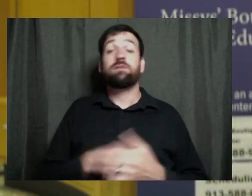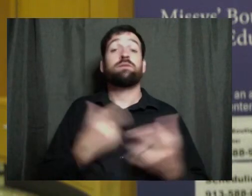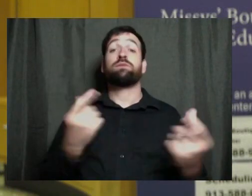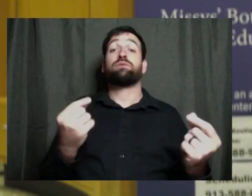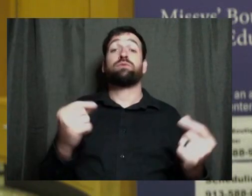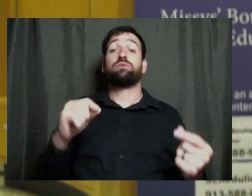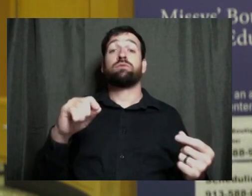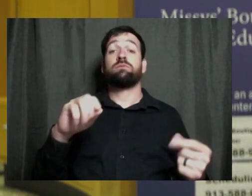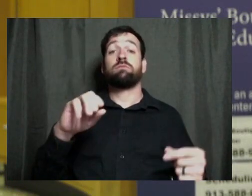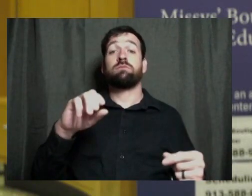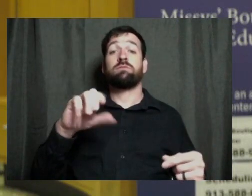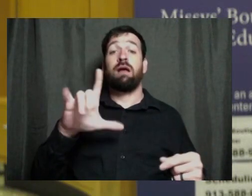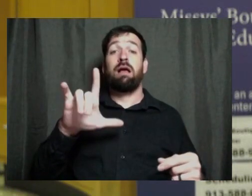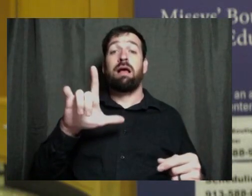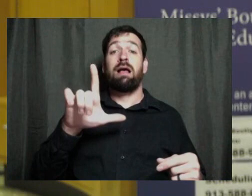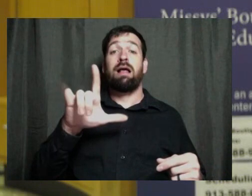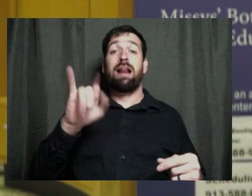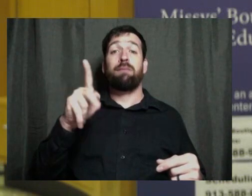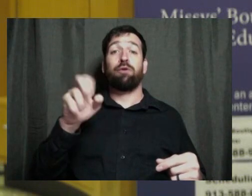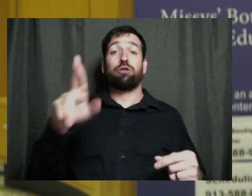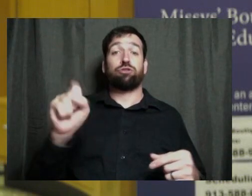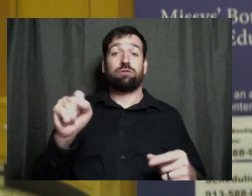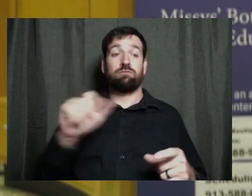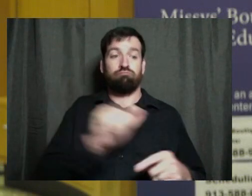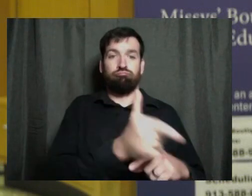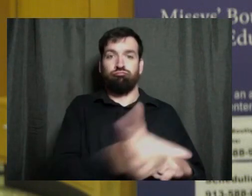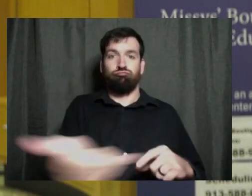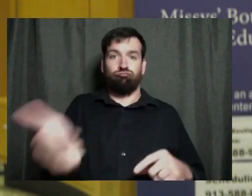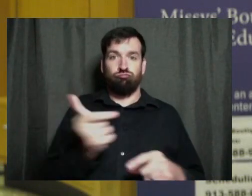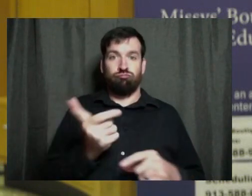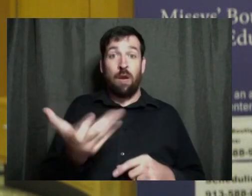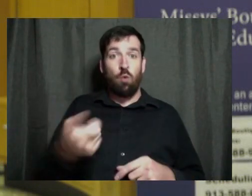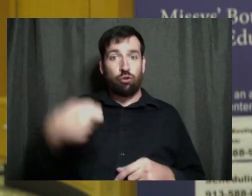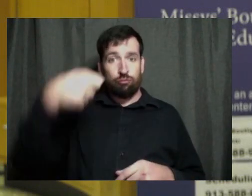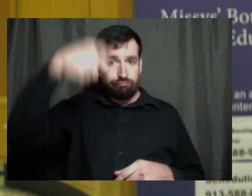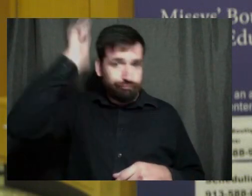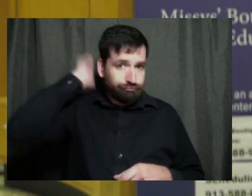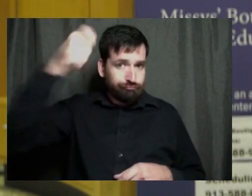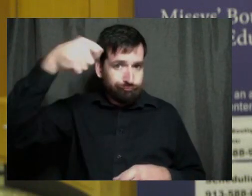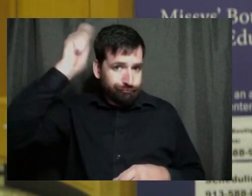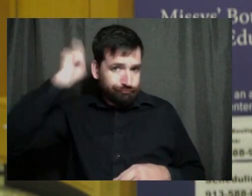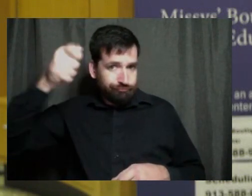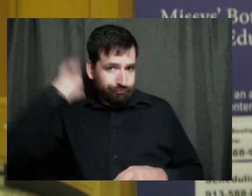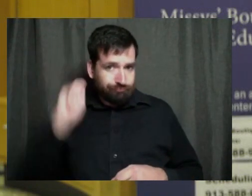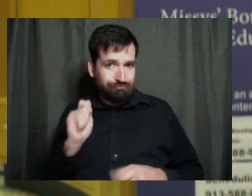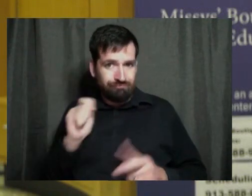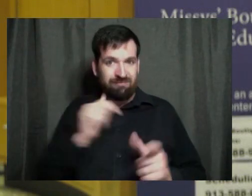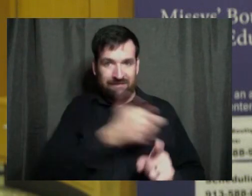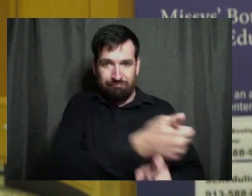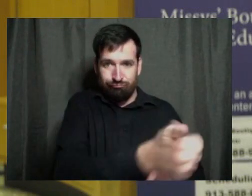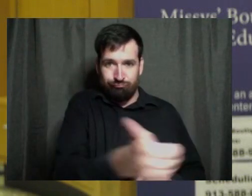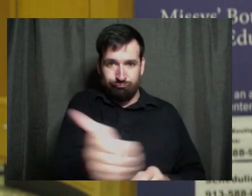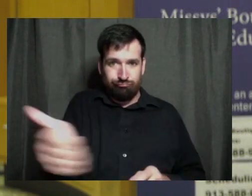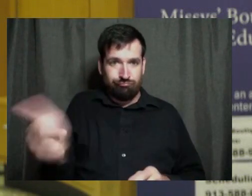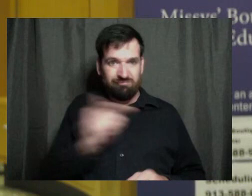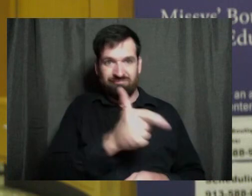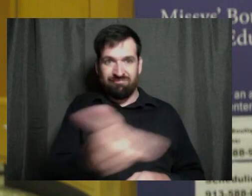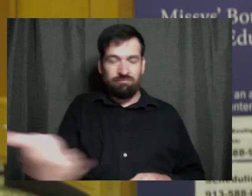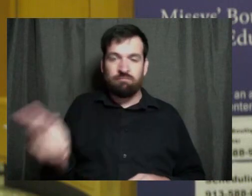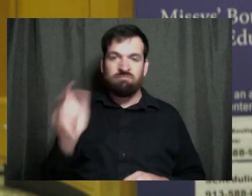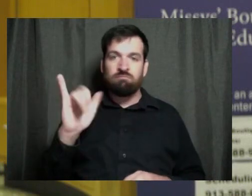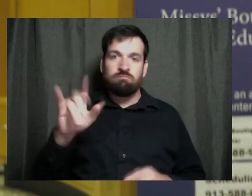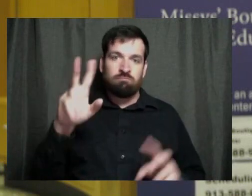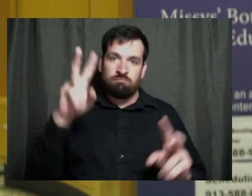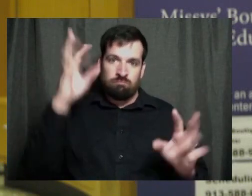going to pass this around to each one of you and I want you to take a swipe. So I mean, that hair looked every which way.